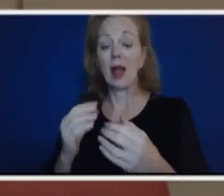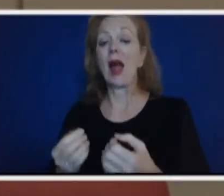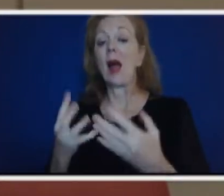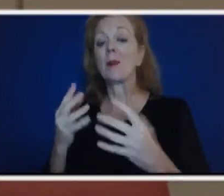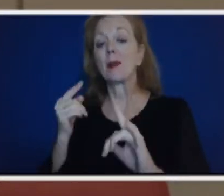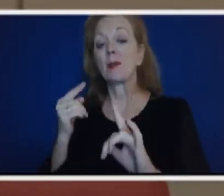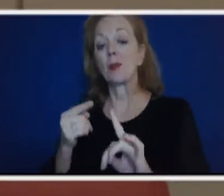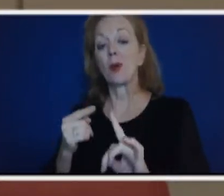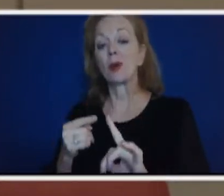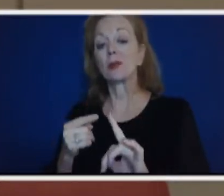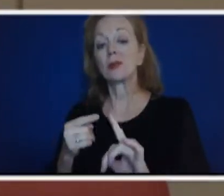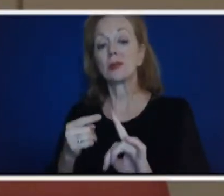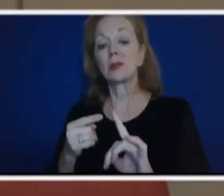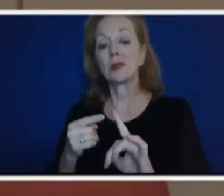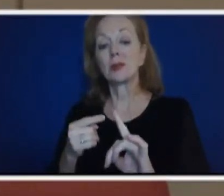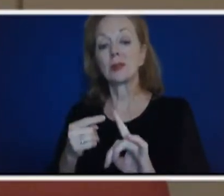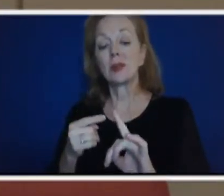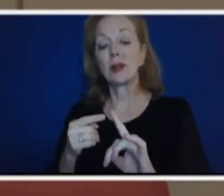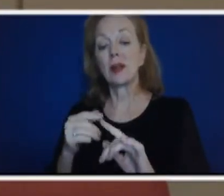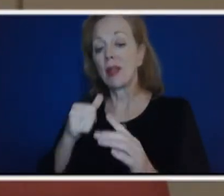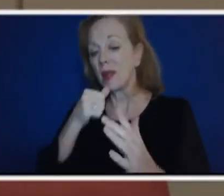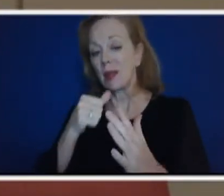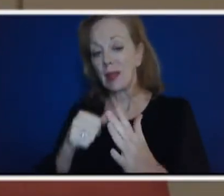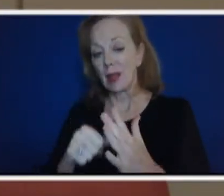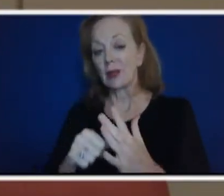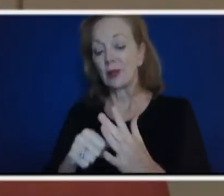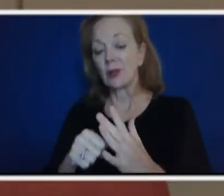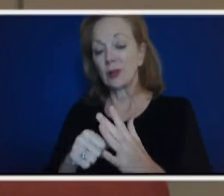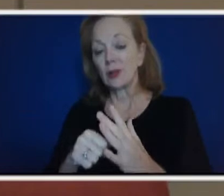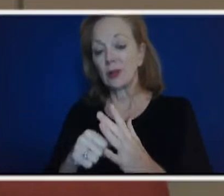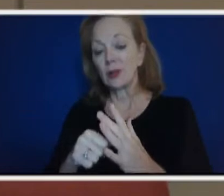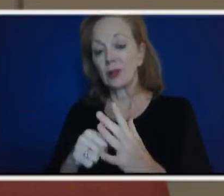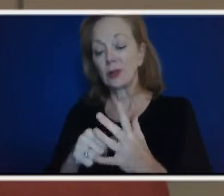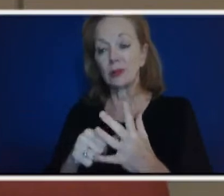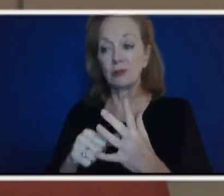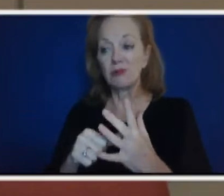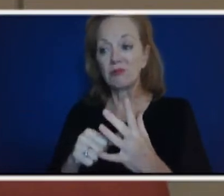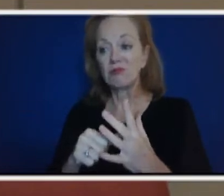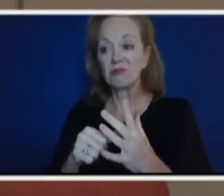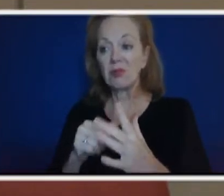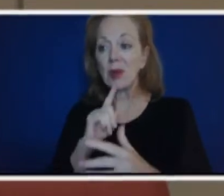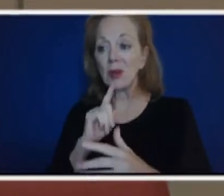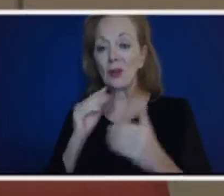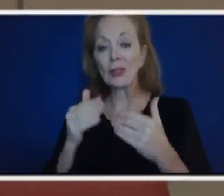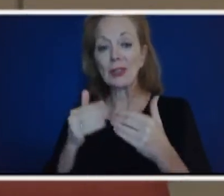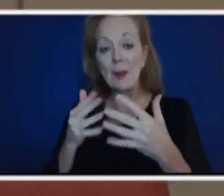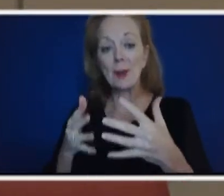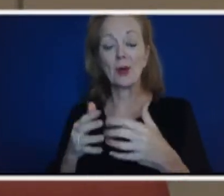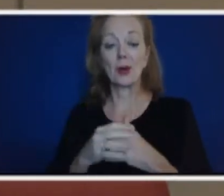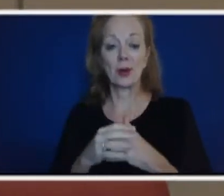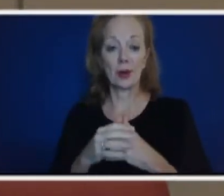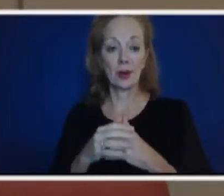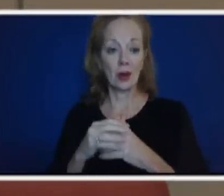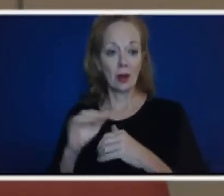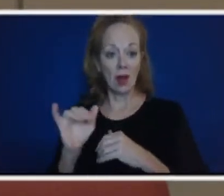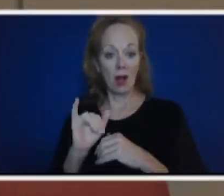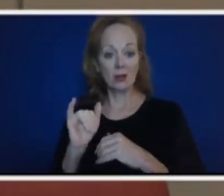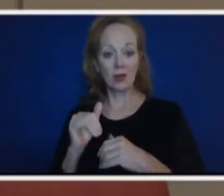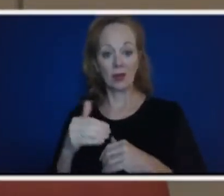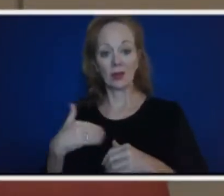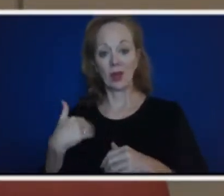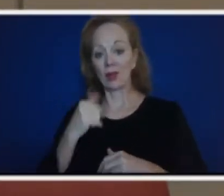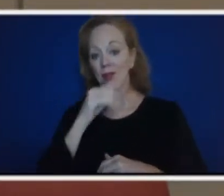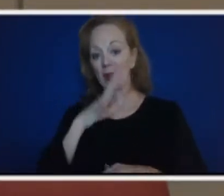they have raised via their letter, and just being a good neighbor. Also, the young lady behind